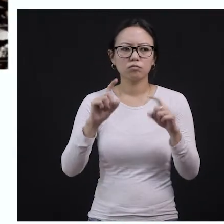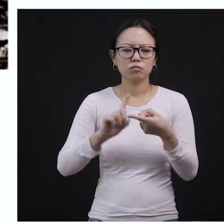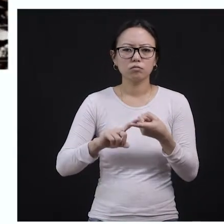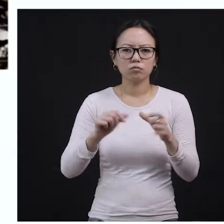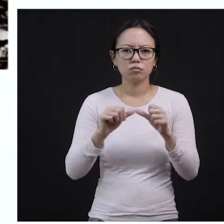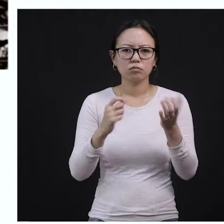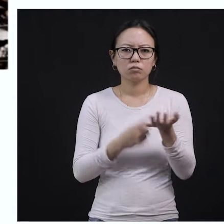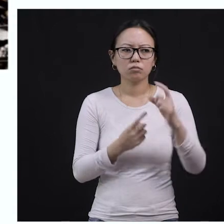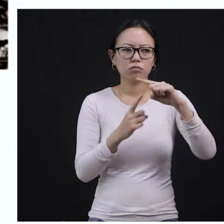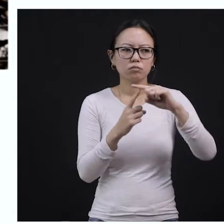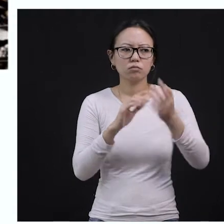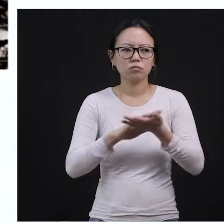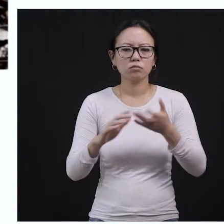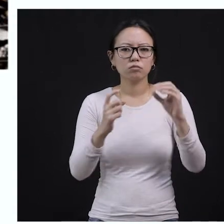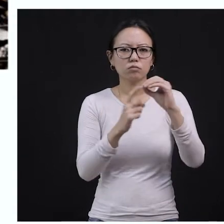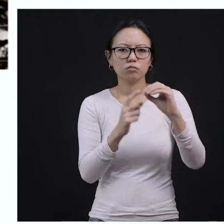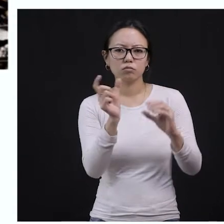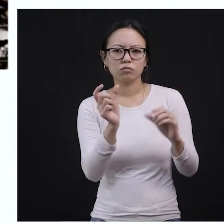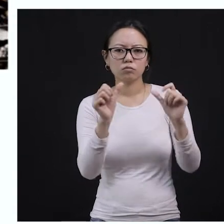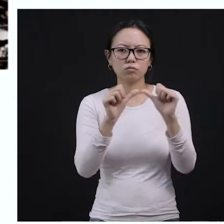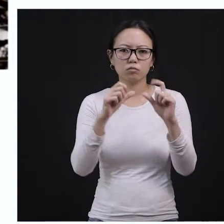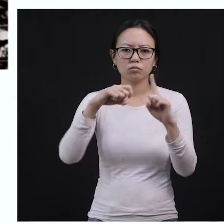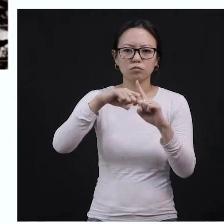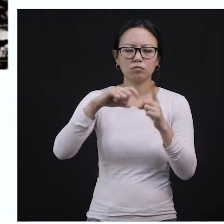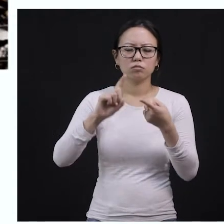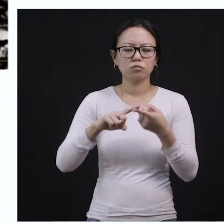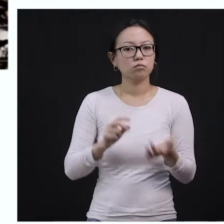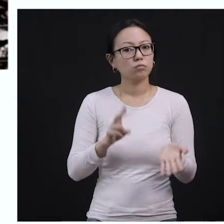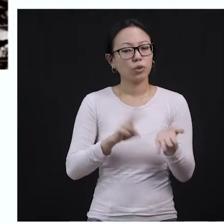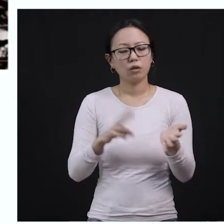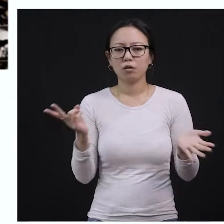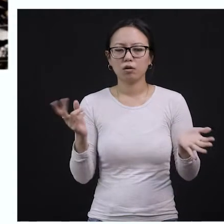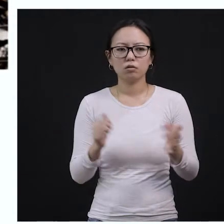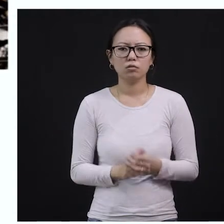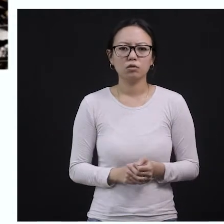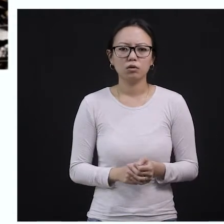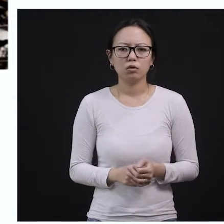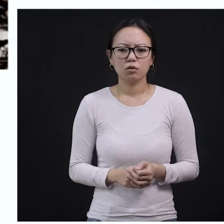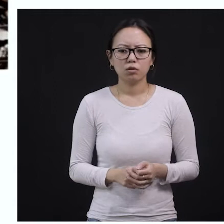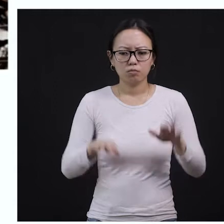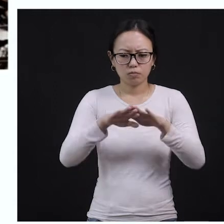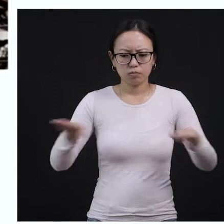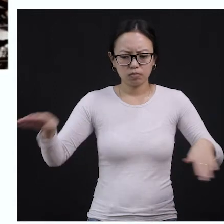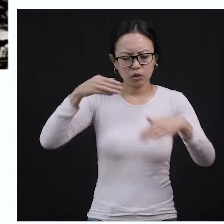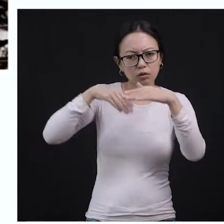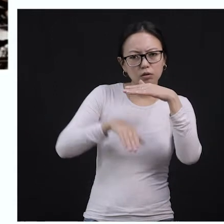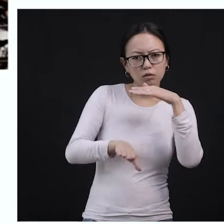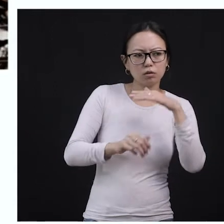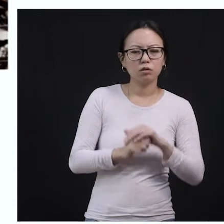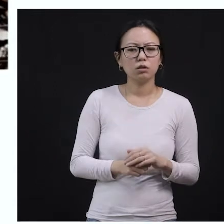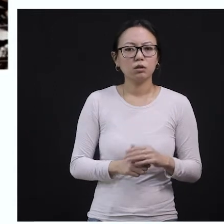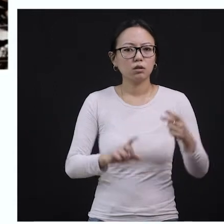is a pure natural disaster. It happens naturally. So below our ground, we have some